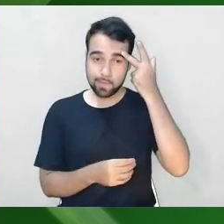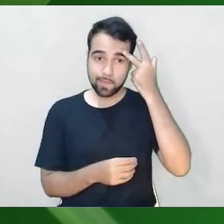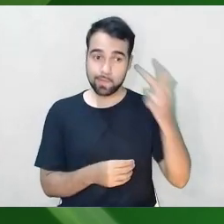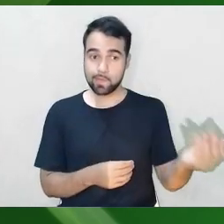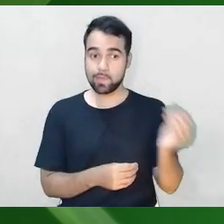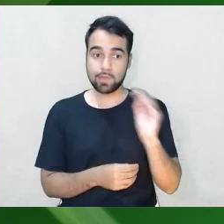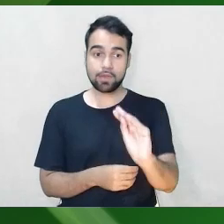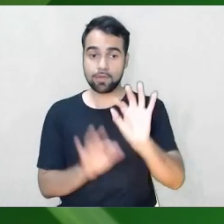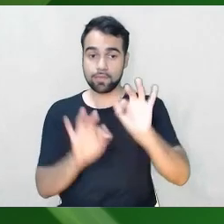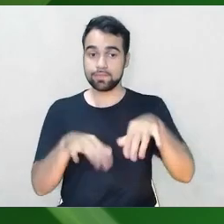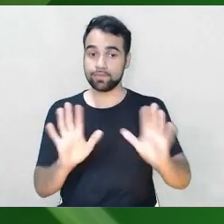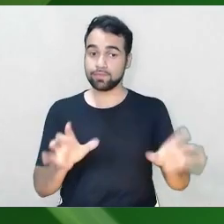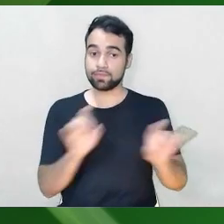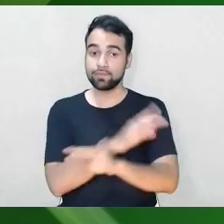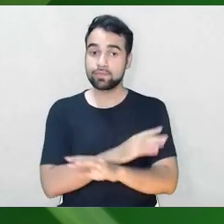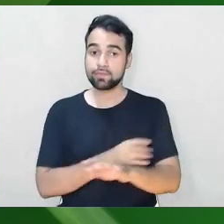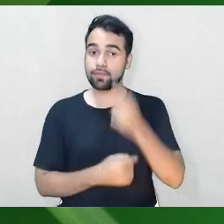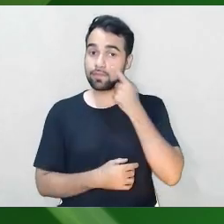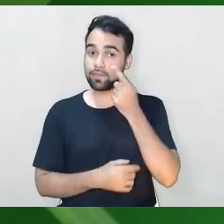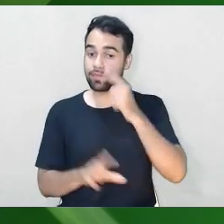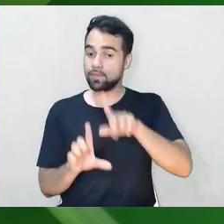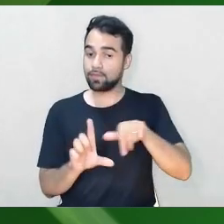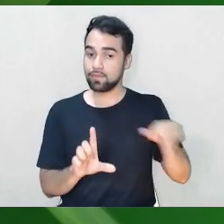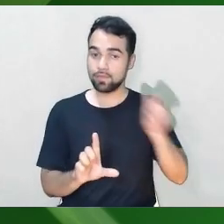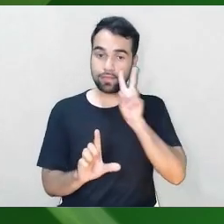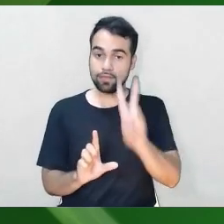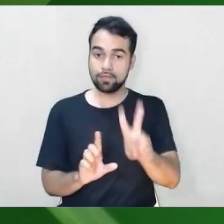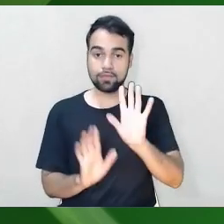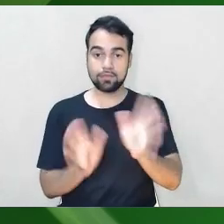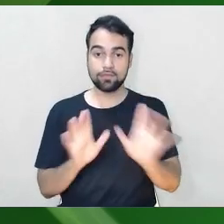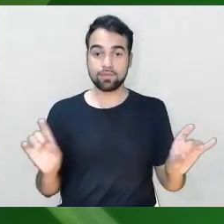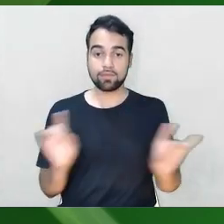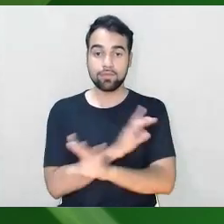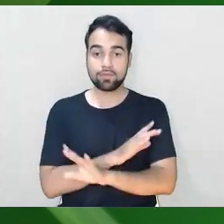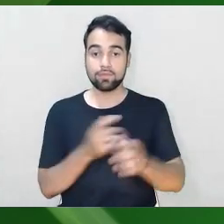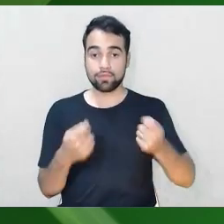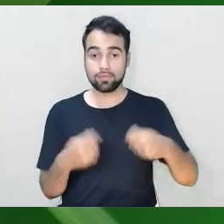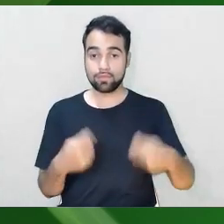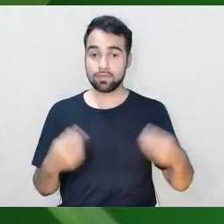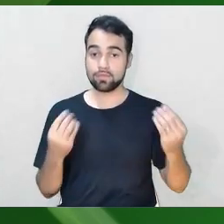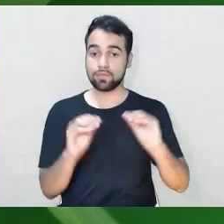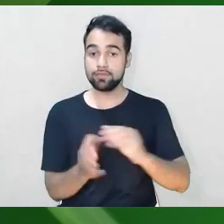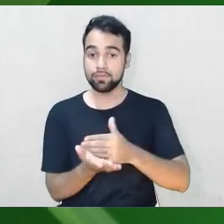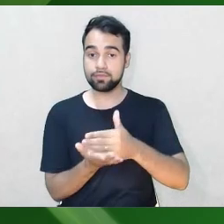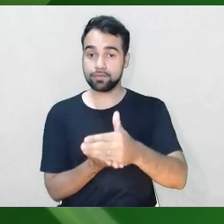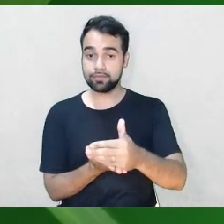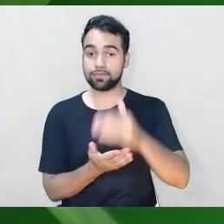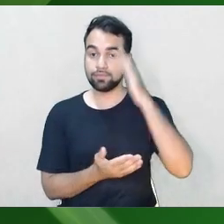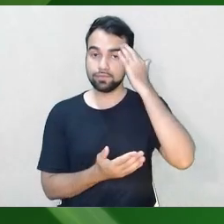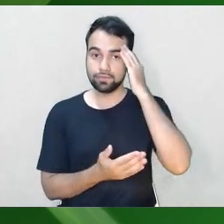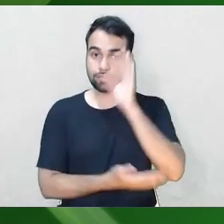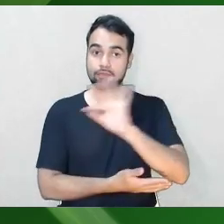people place it at the end. Oh, I finished it, so let me see the metrics in the observability. To understand